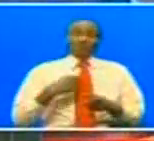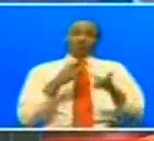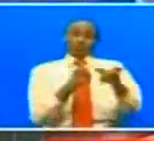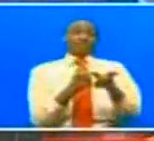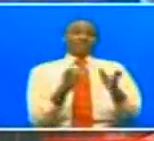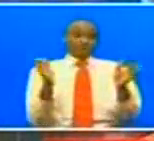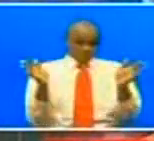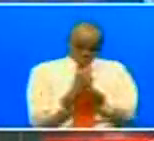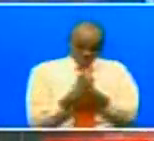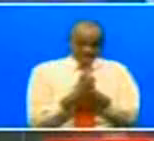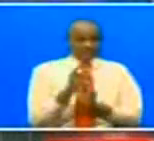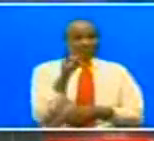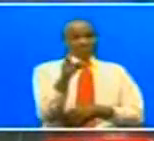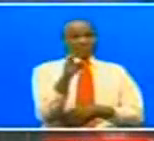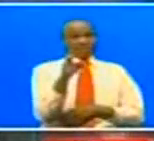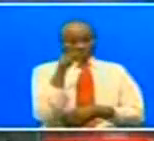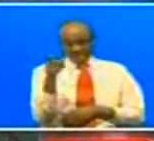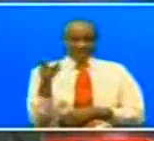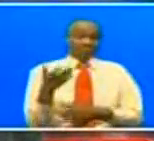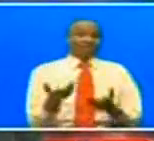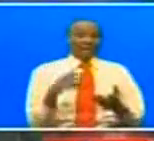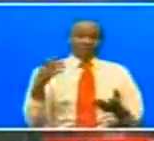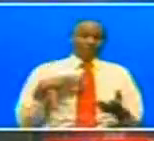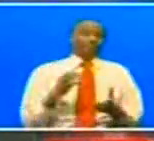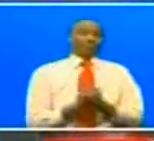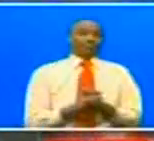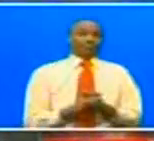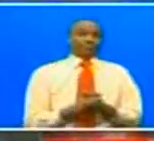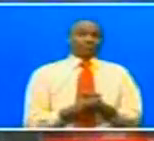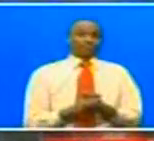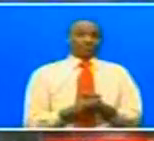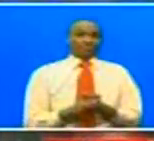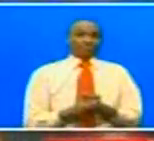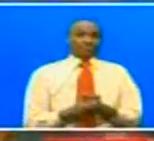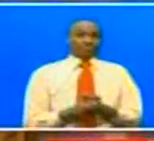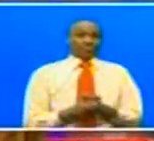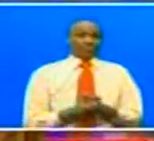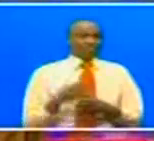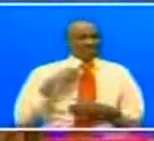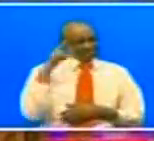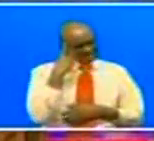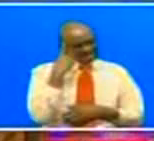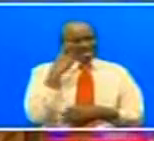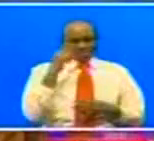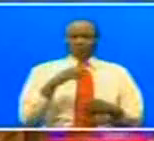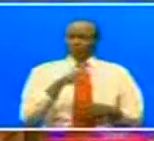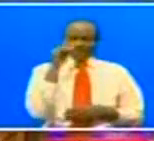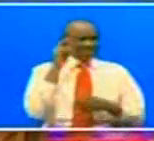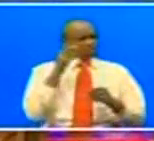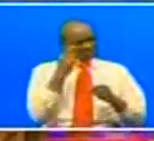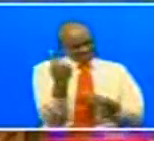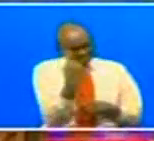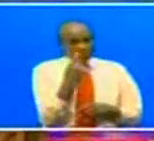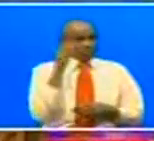with an outfit who, to any normal person, has this vile ideology? I think to find a single reason for that is very,